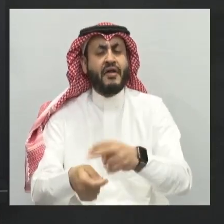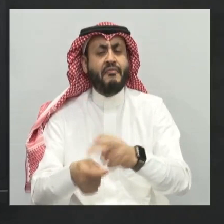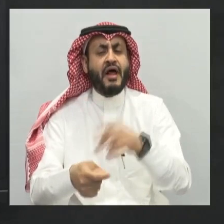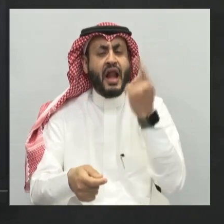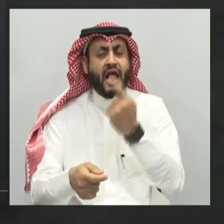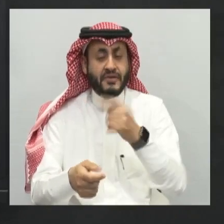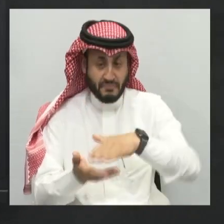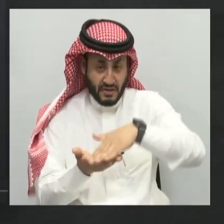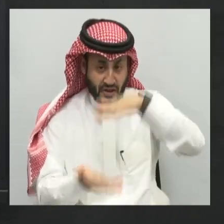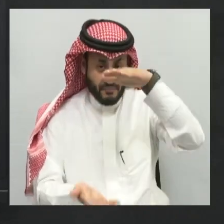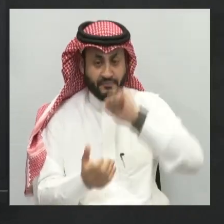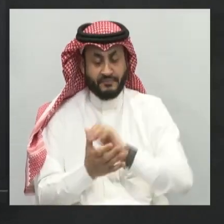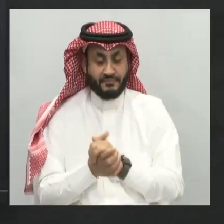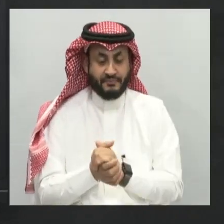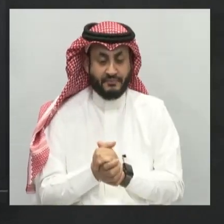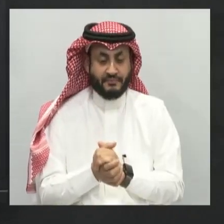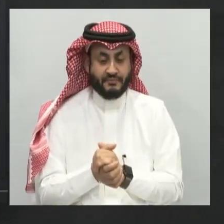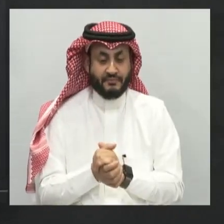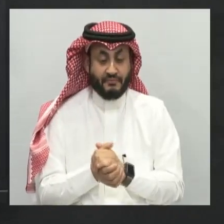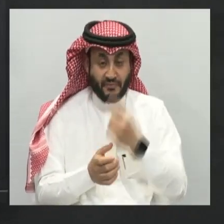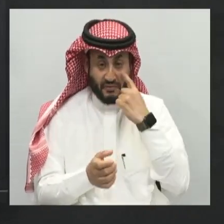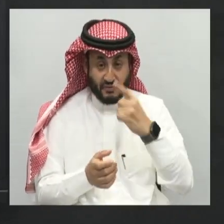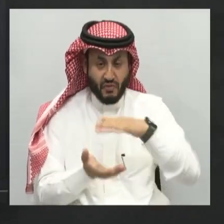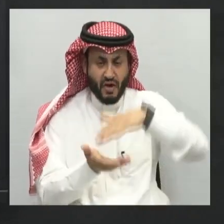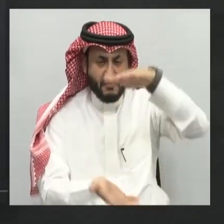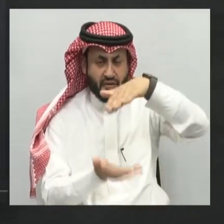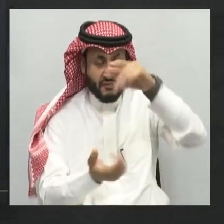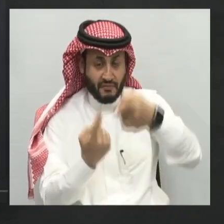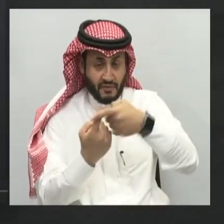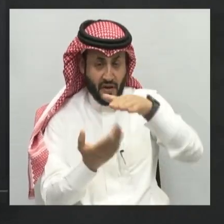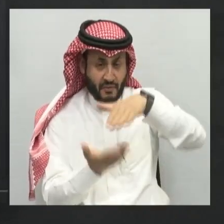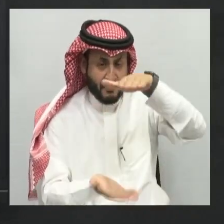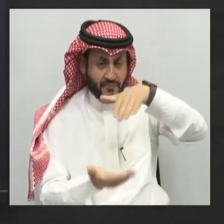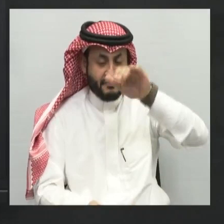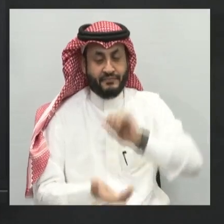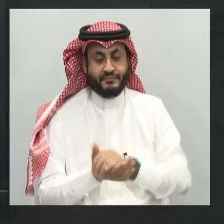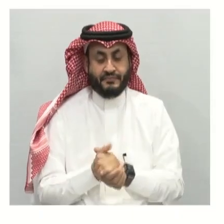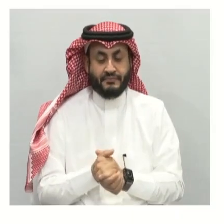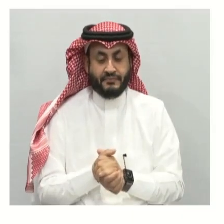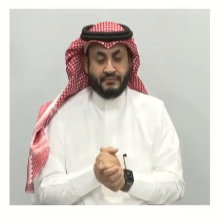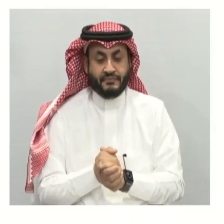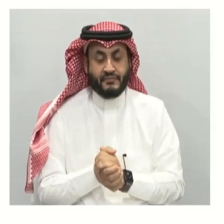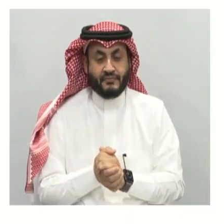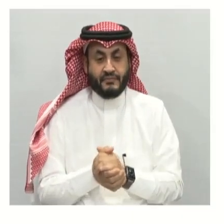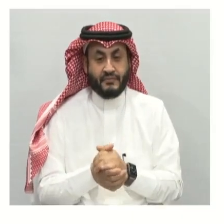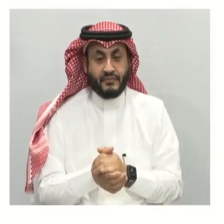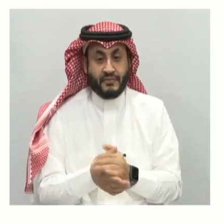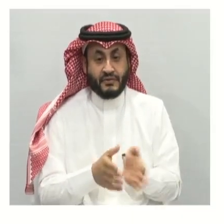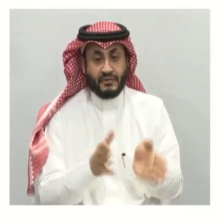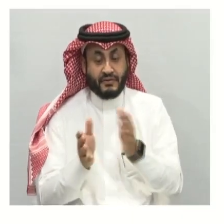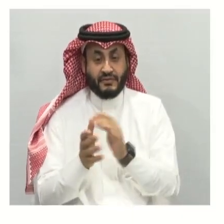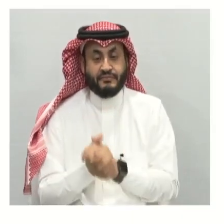day. That's why they have to be in uppercase. Clear? Okay. Now, on